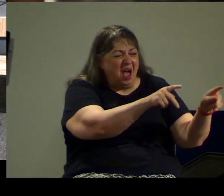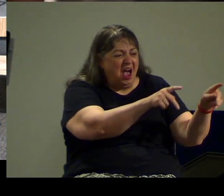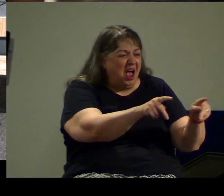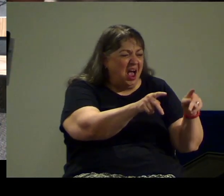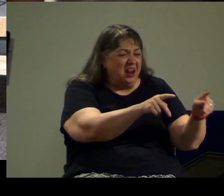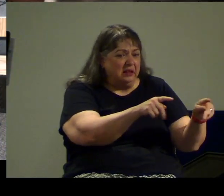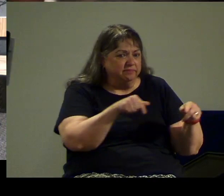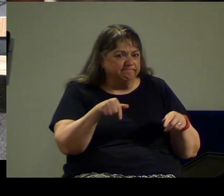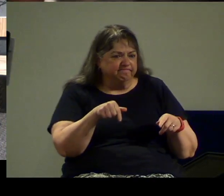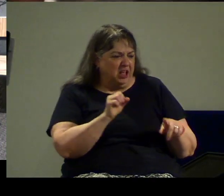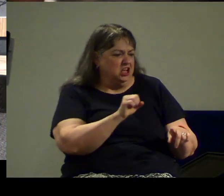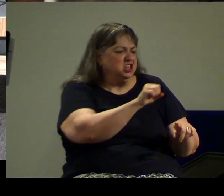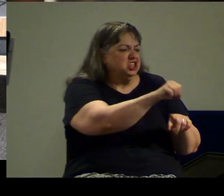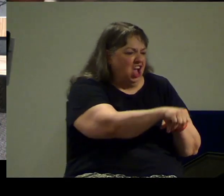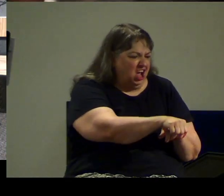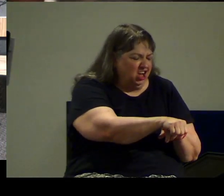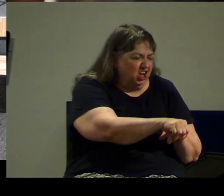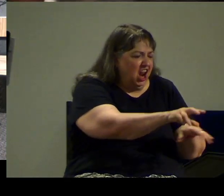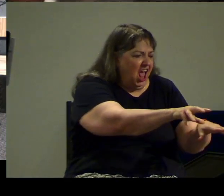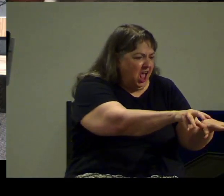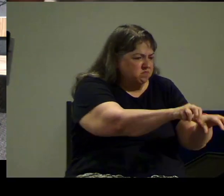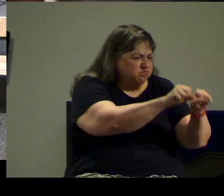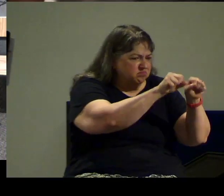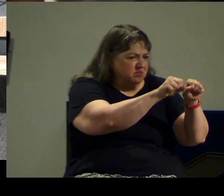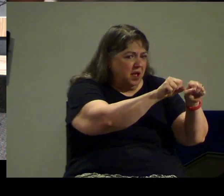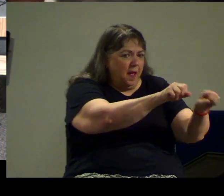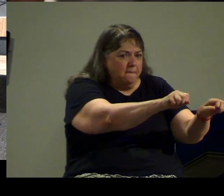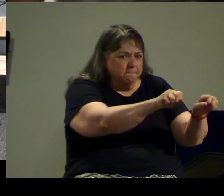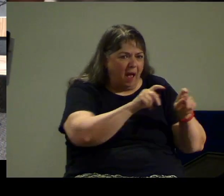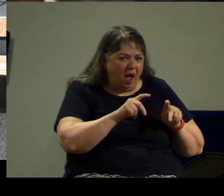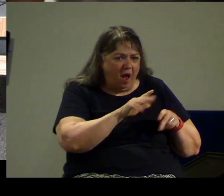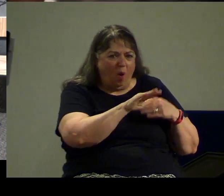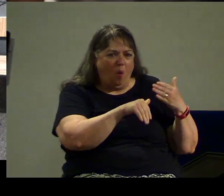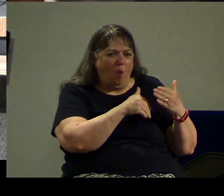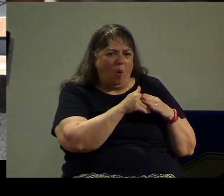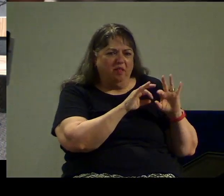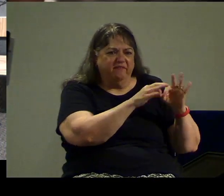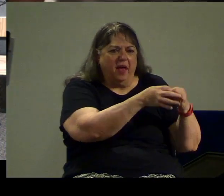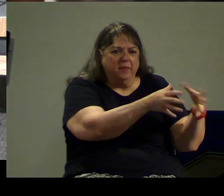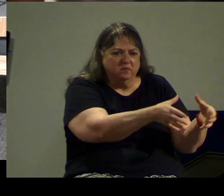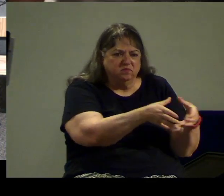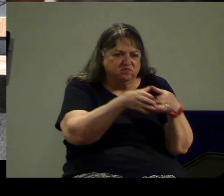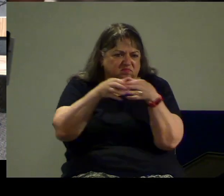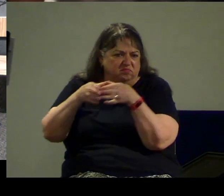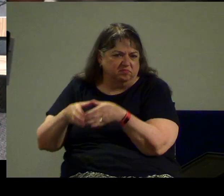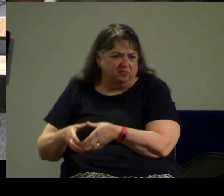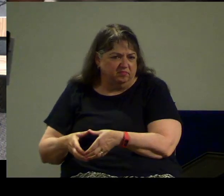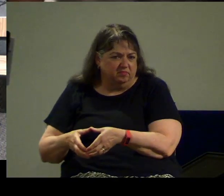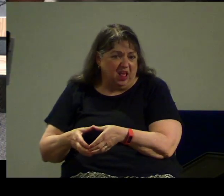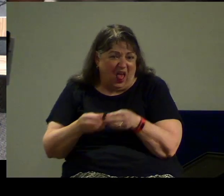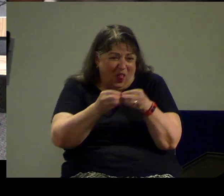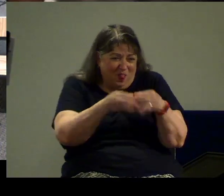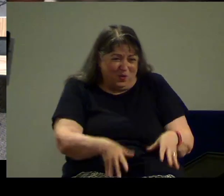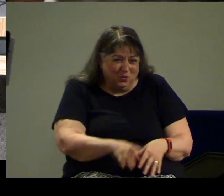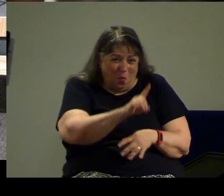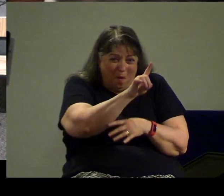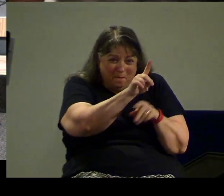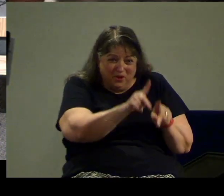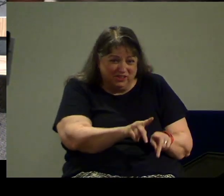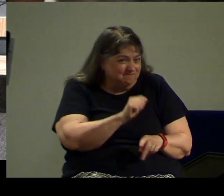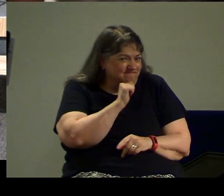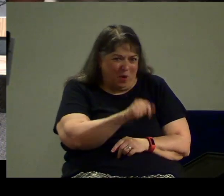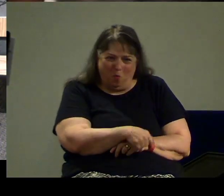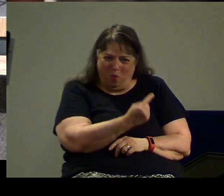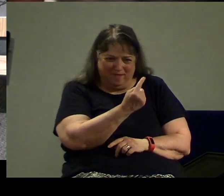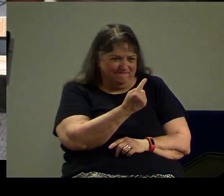destroyed the Philistines, and took back all of their families. Not one was lost. Their wives,